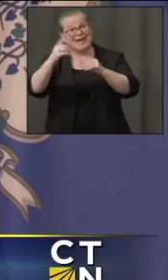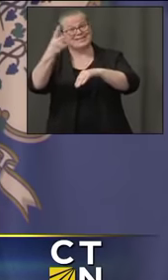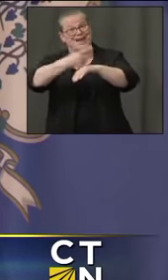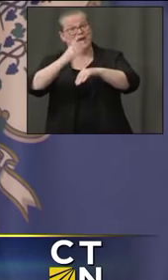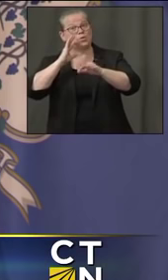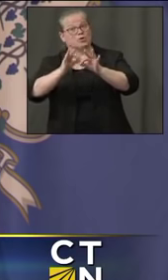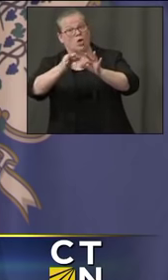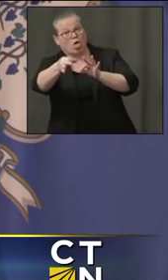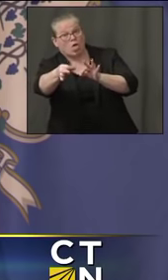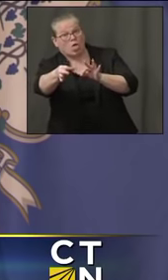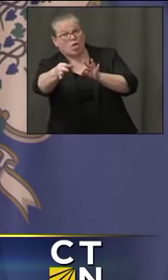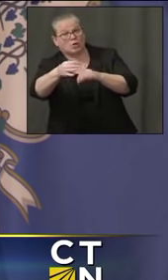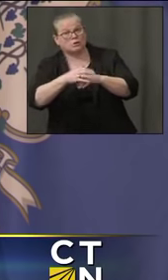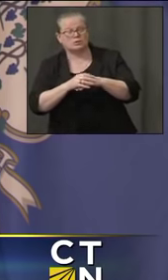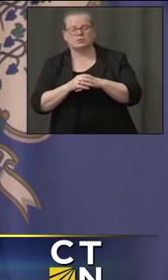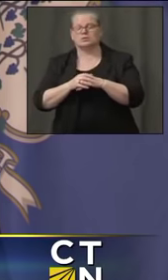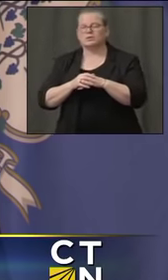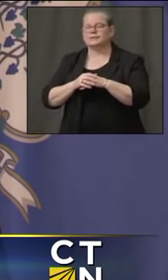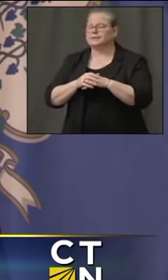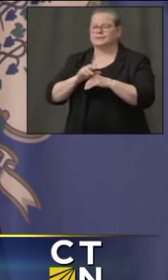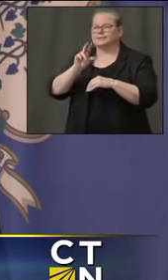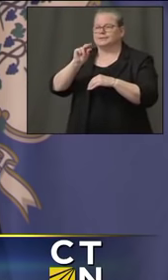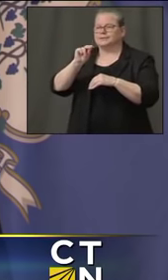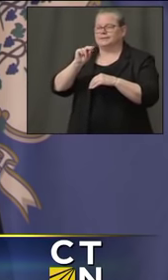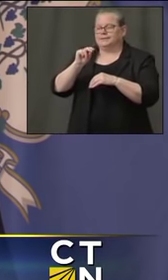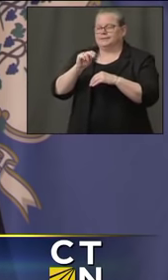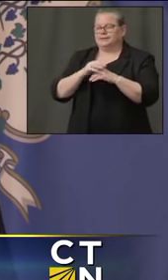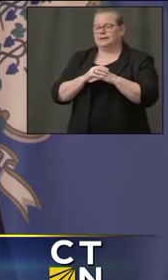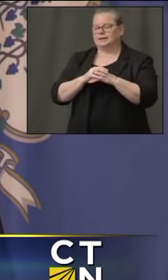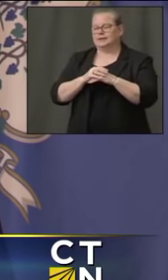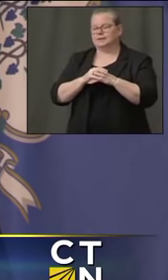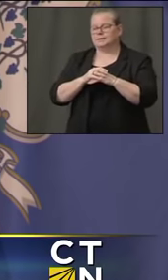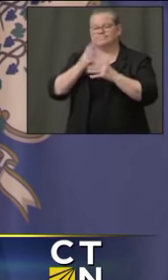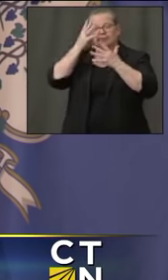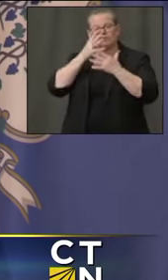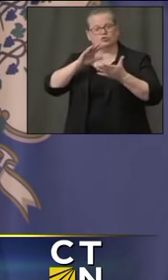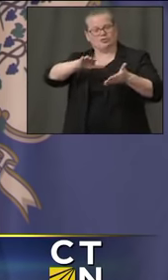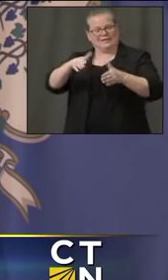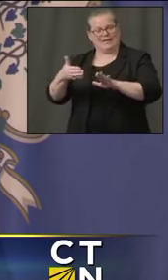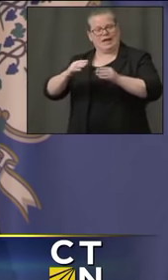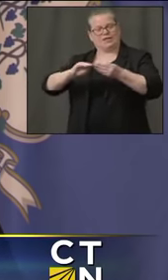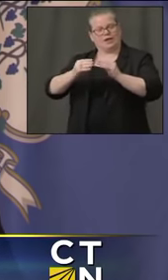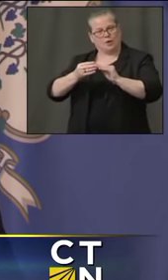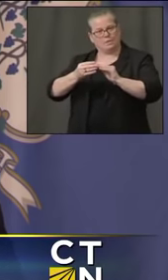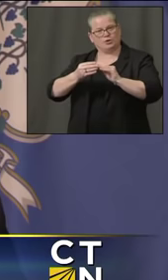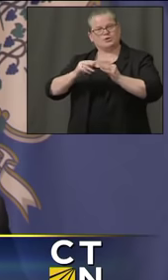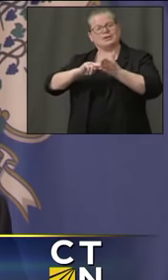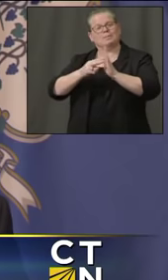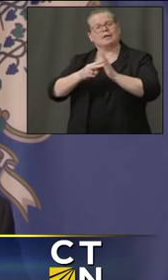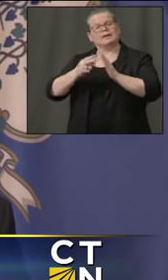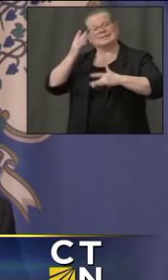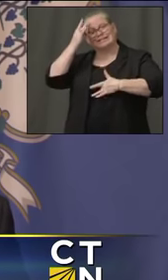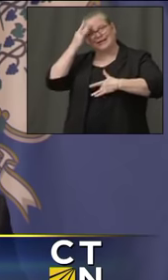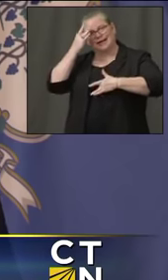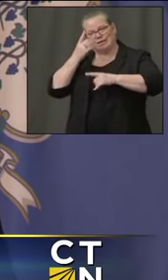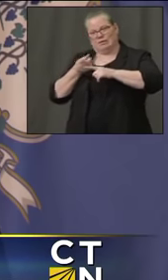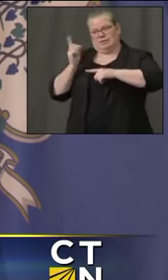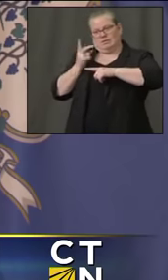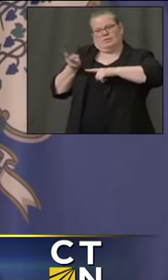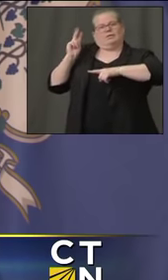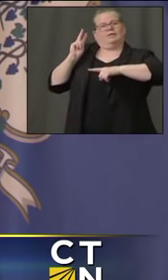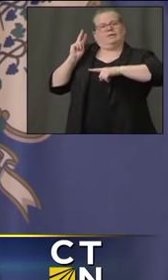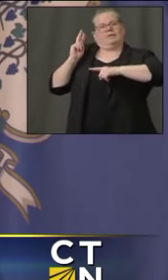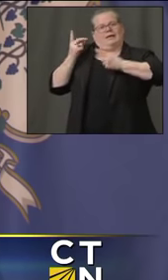that were happening some weeks ago. So compared to hospitalizations and testings and PPE, it was not one of our